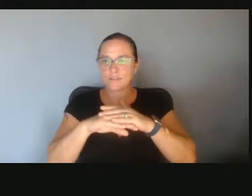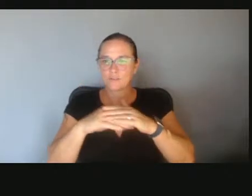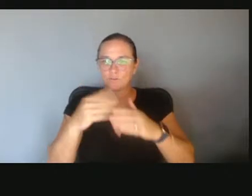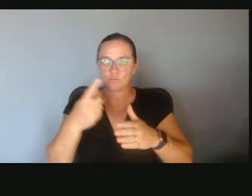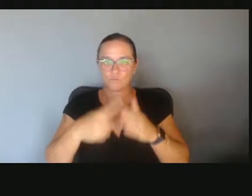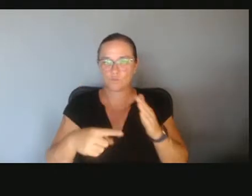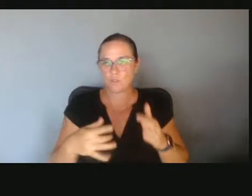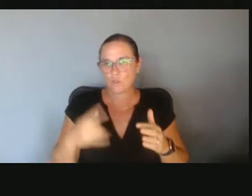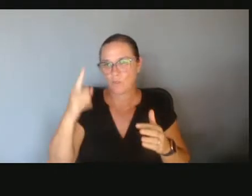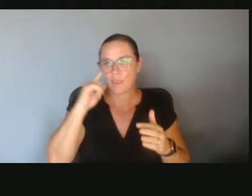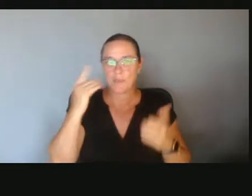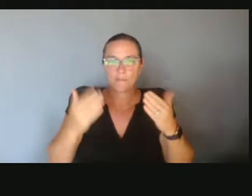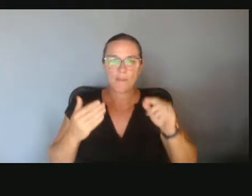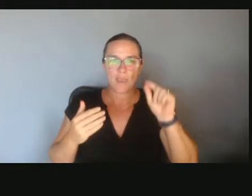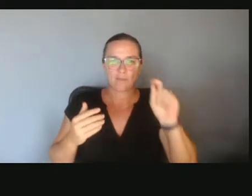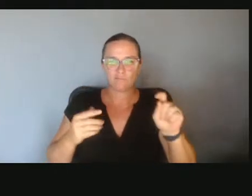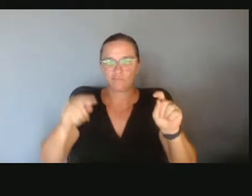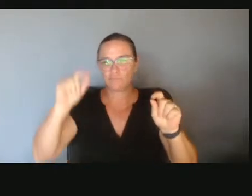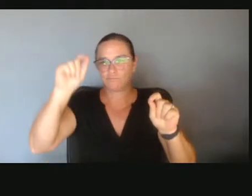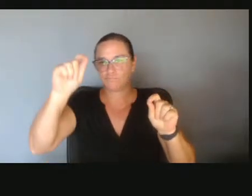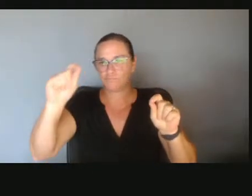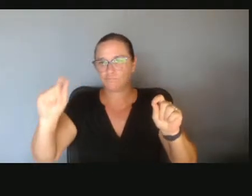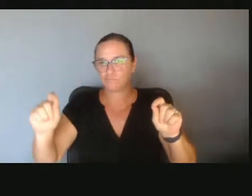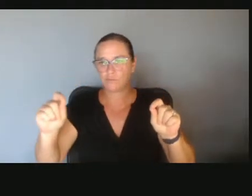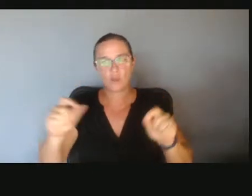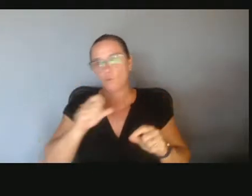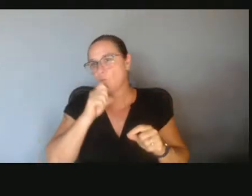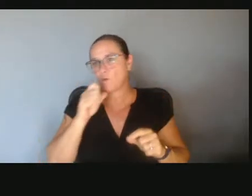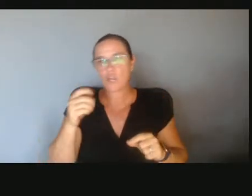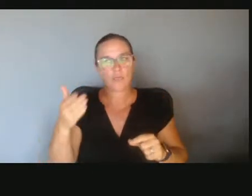there. We're possibly nowhere close to that.